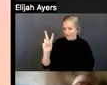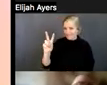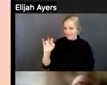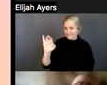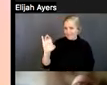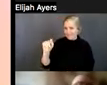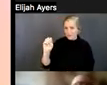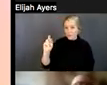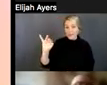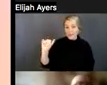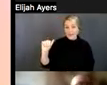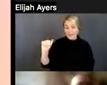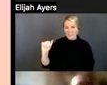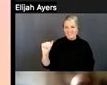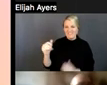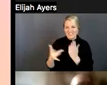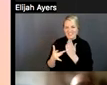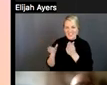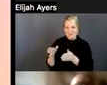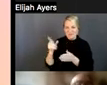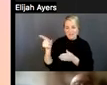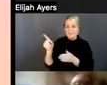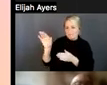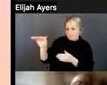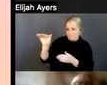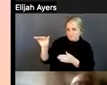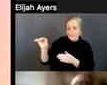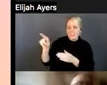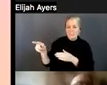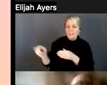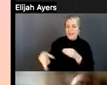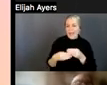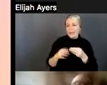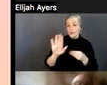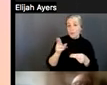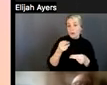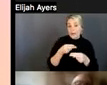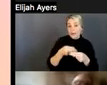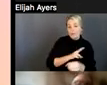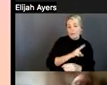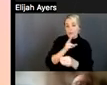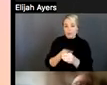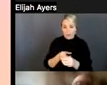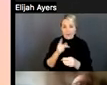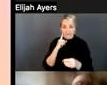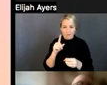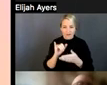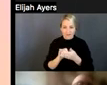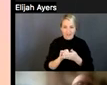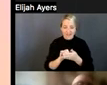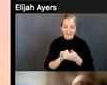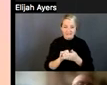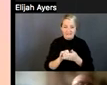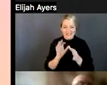add you to that ASL breakout room. And that's also true for the quiet room. Please do let Victoria